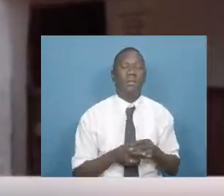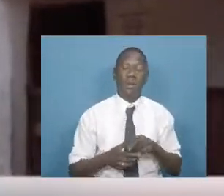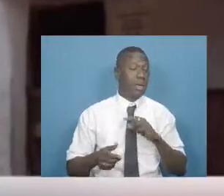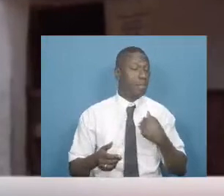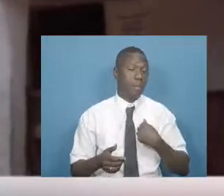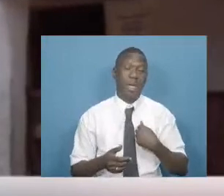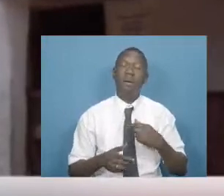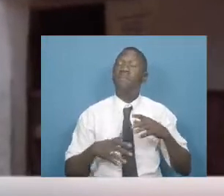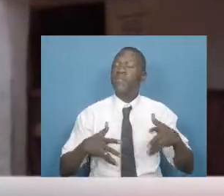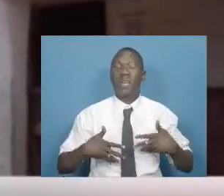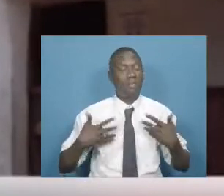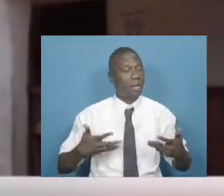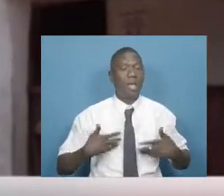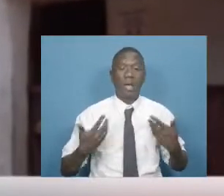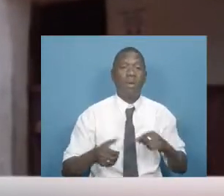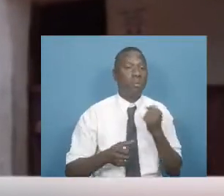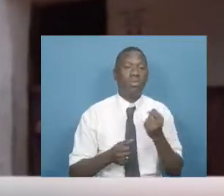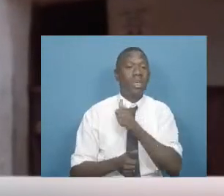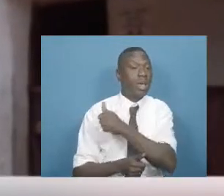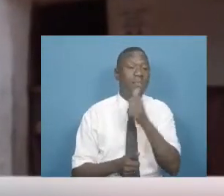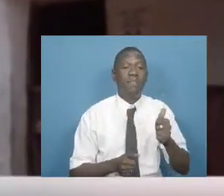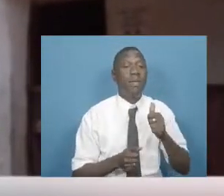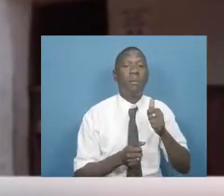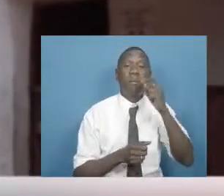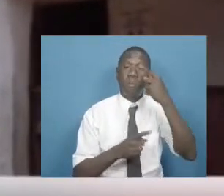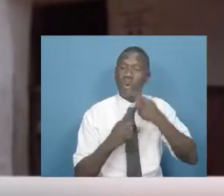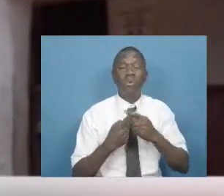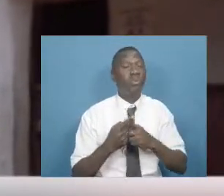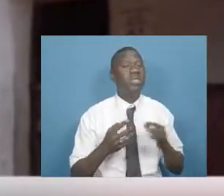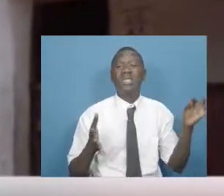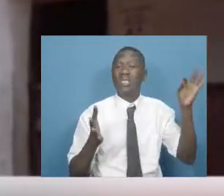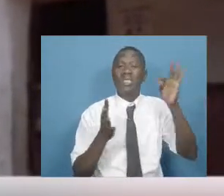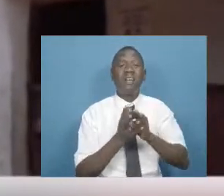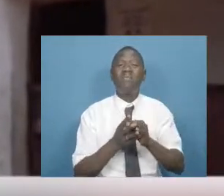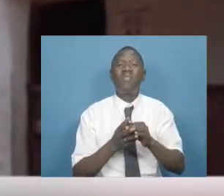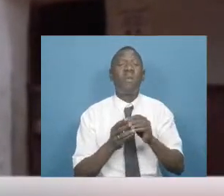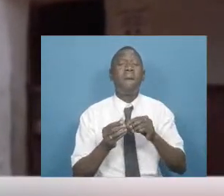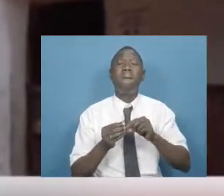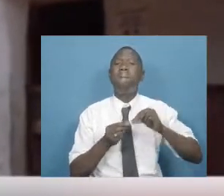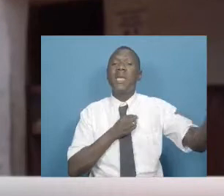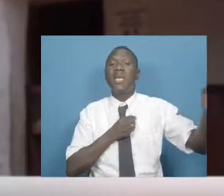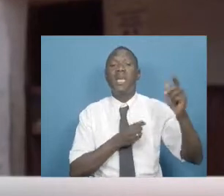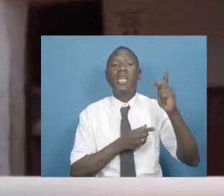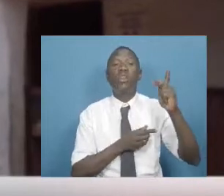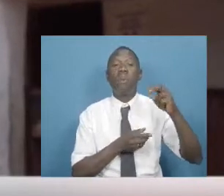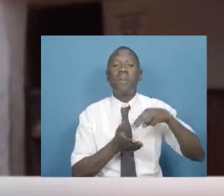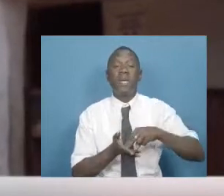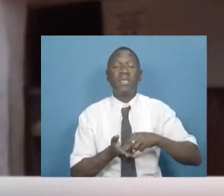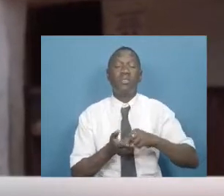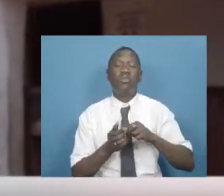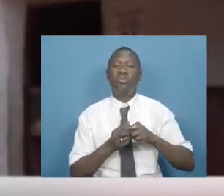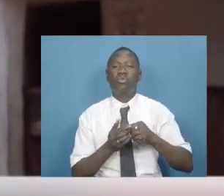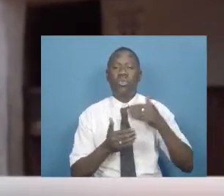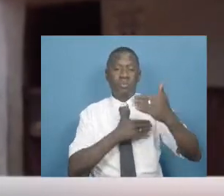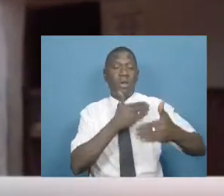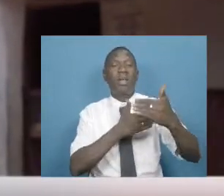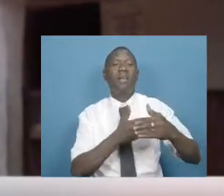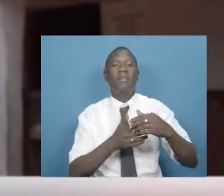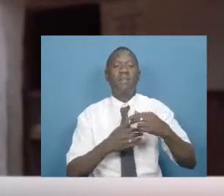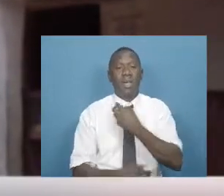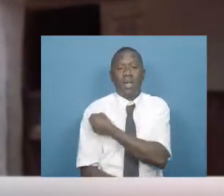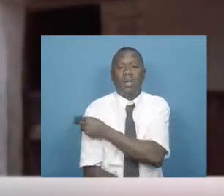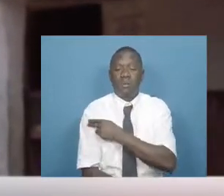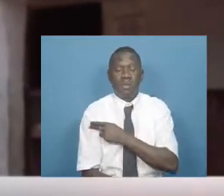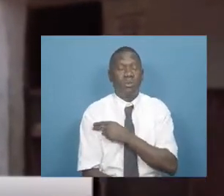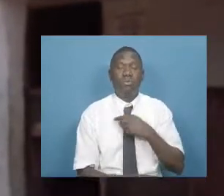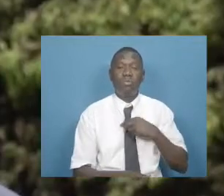I am very happy because every month we travel several kilometers to the nearest health facility for the monthly checkups